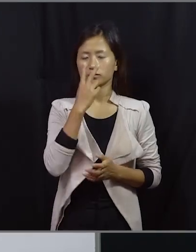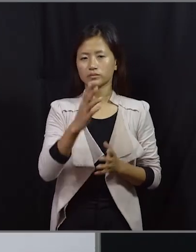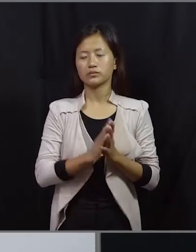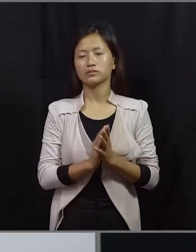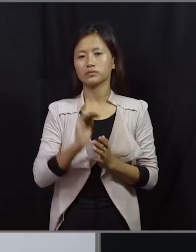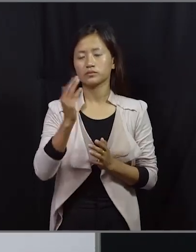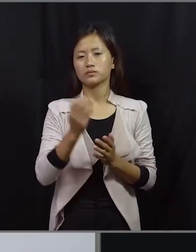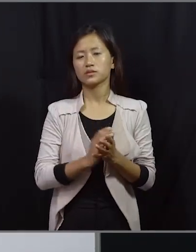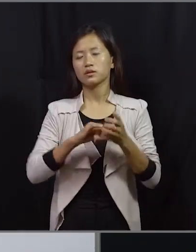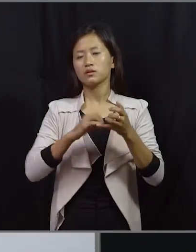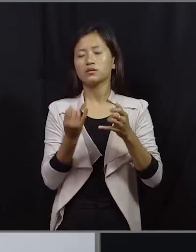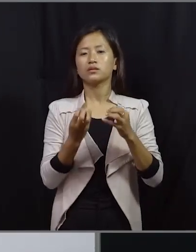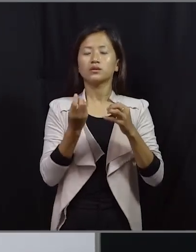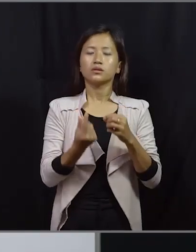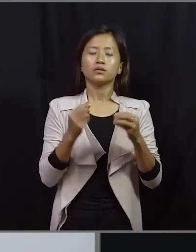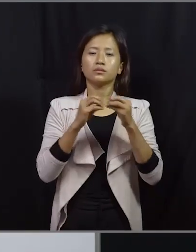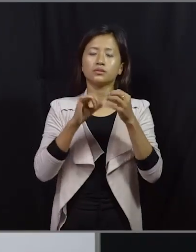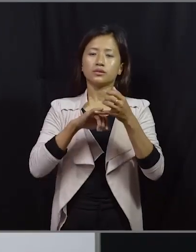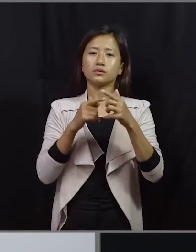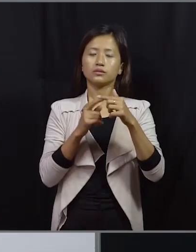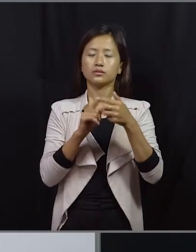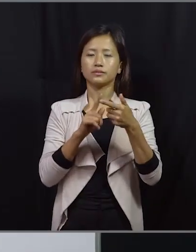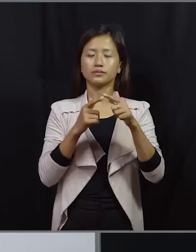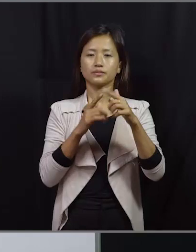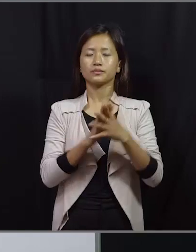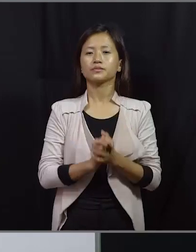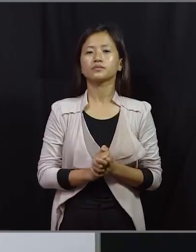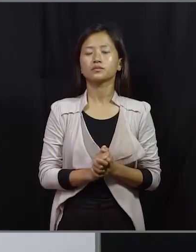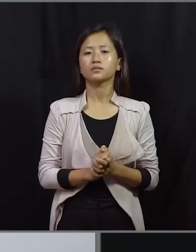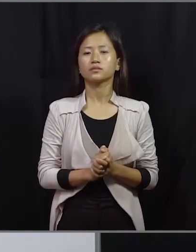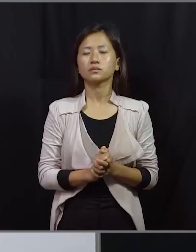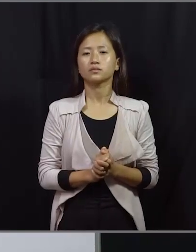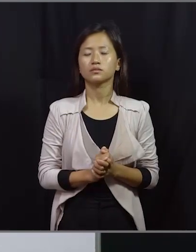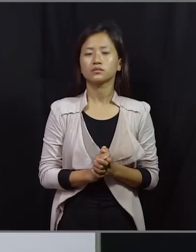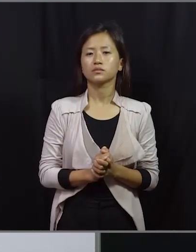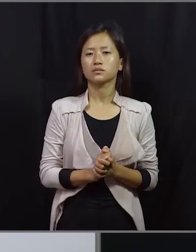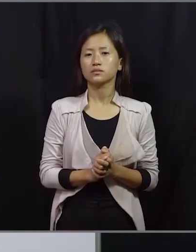some subsets with the known symbols. Already we have